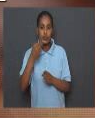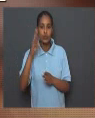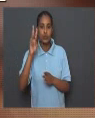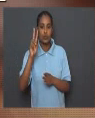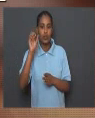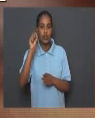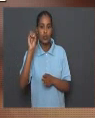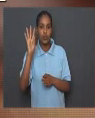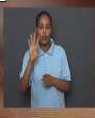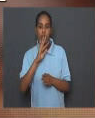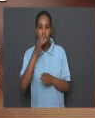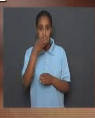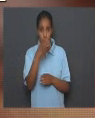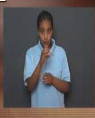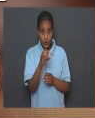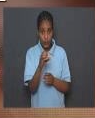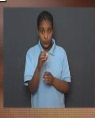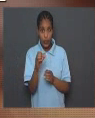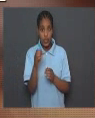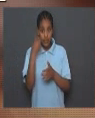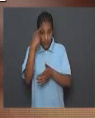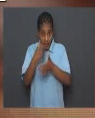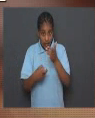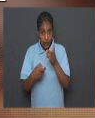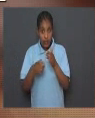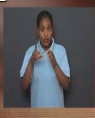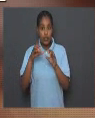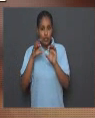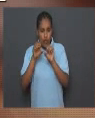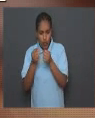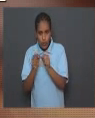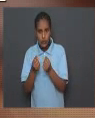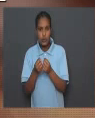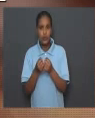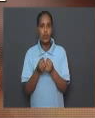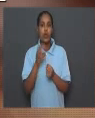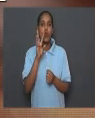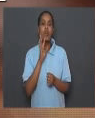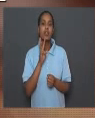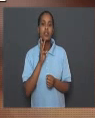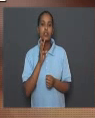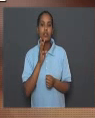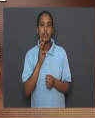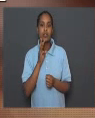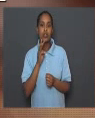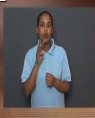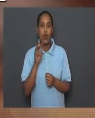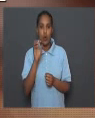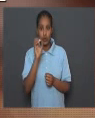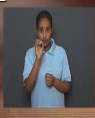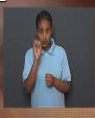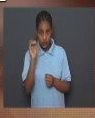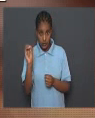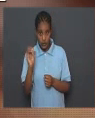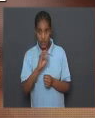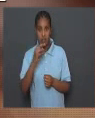sulfuric acid solution results in the decomposition of water to oxygen